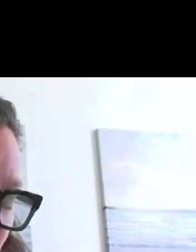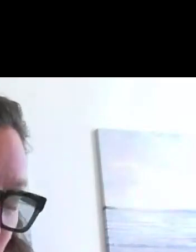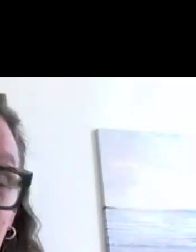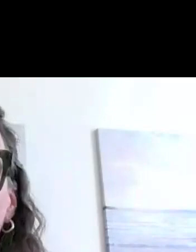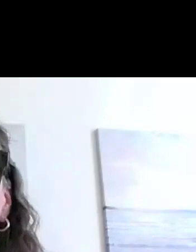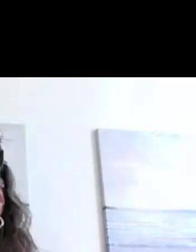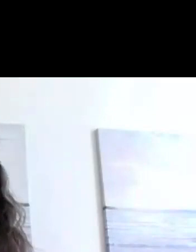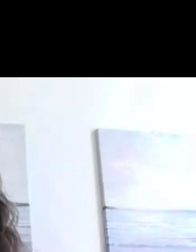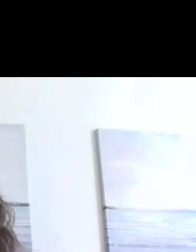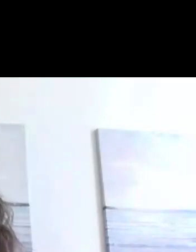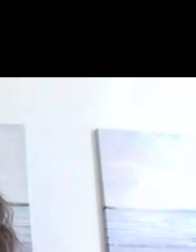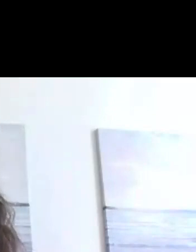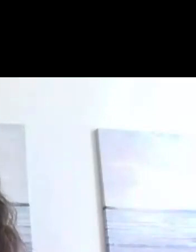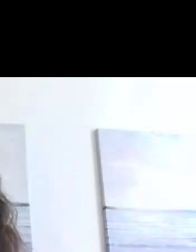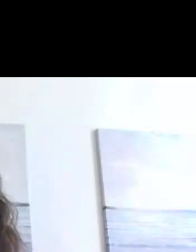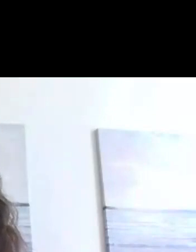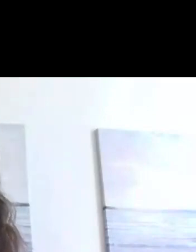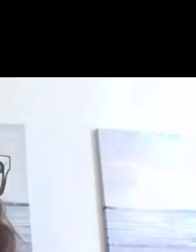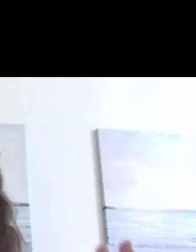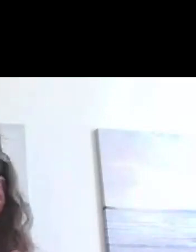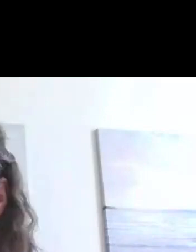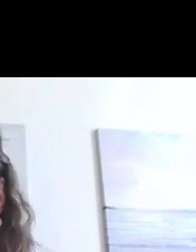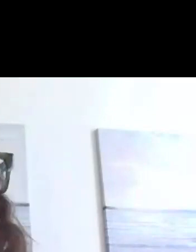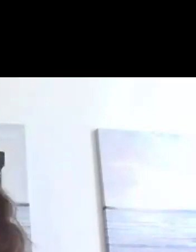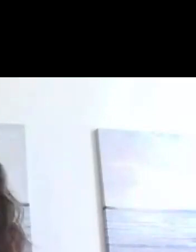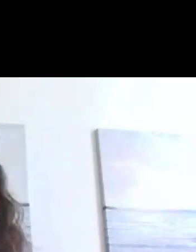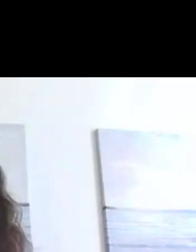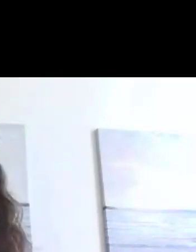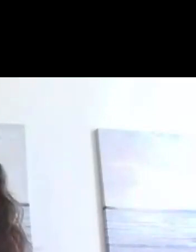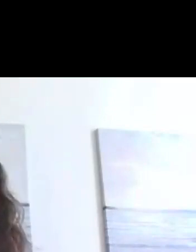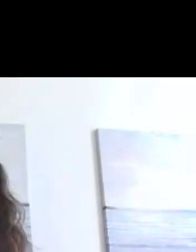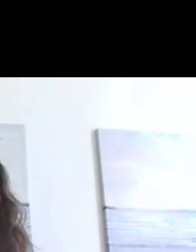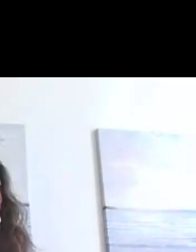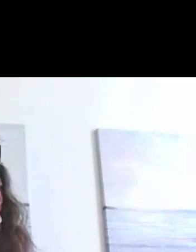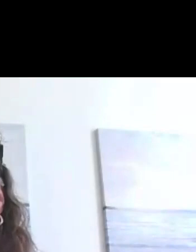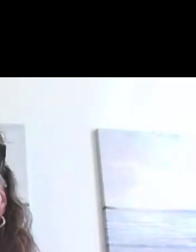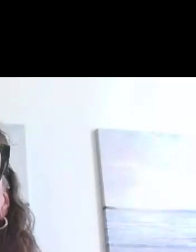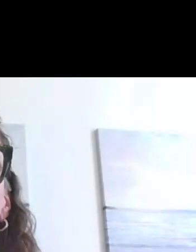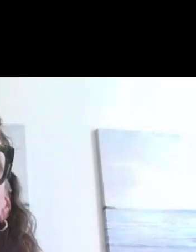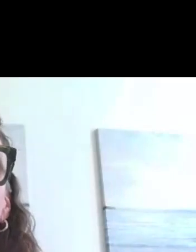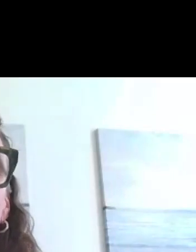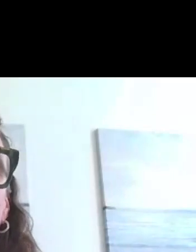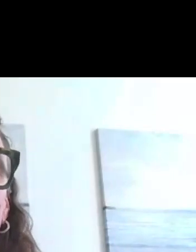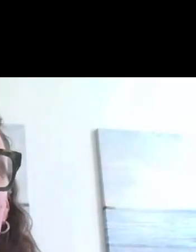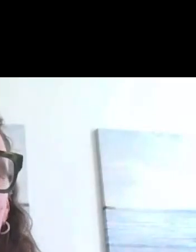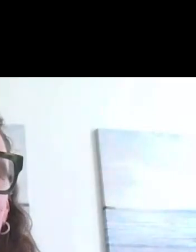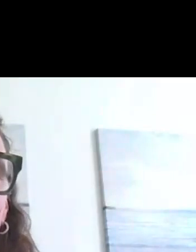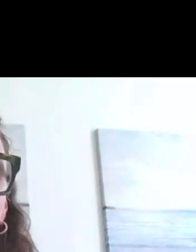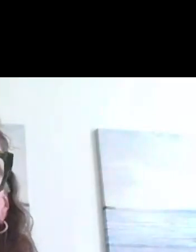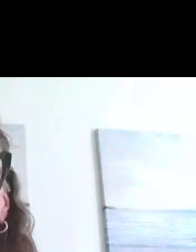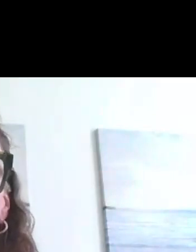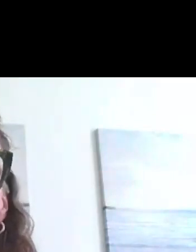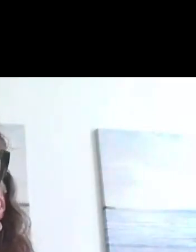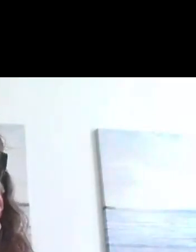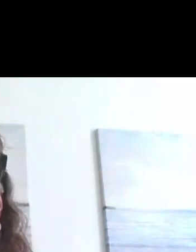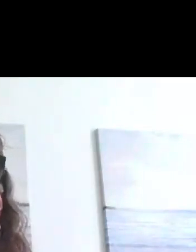on family caregiving at some point this month, as we all take it day by day, hour by hour. But these are